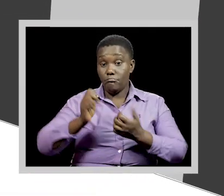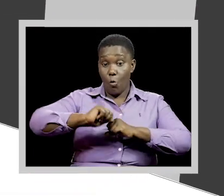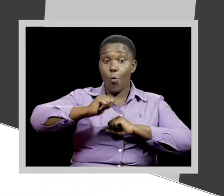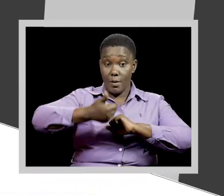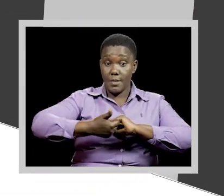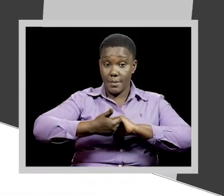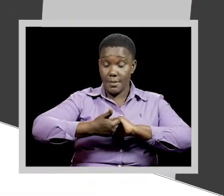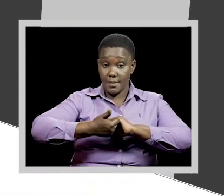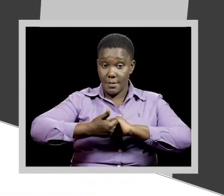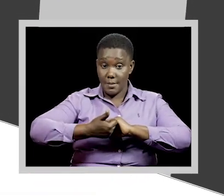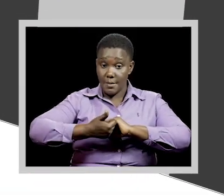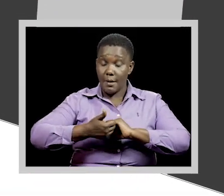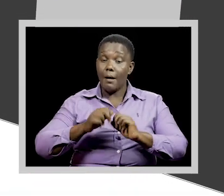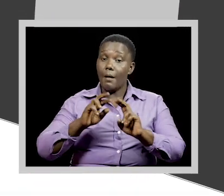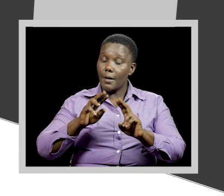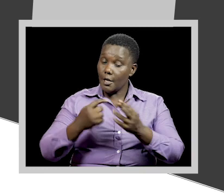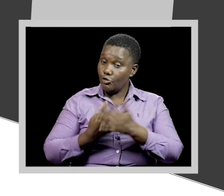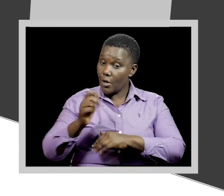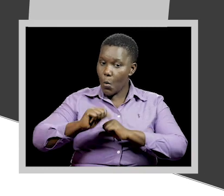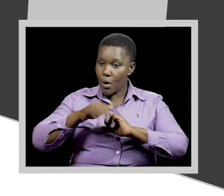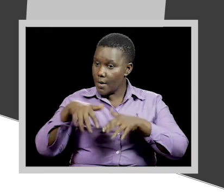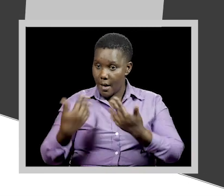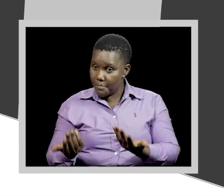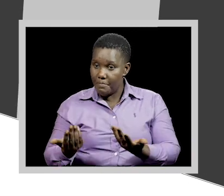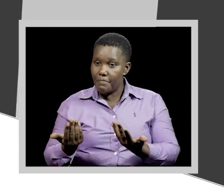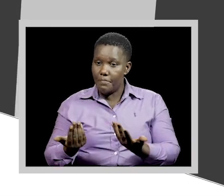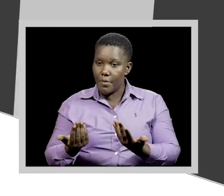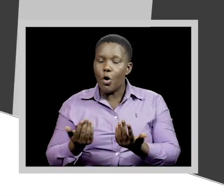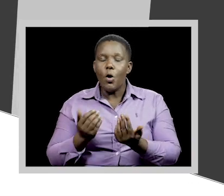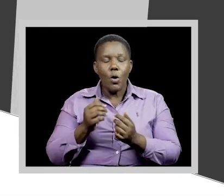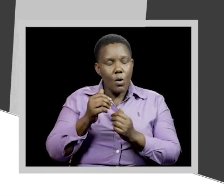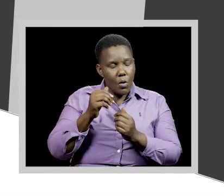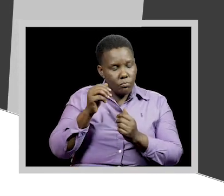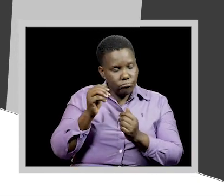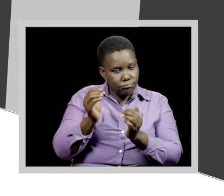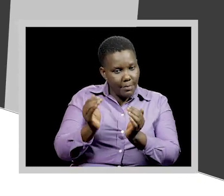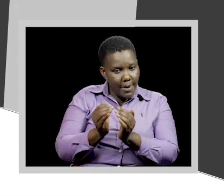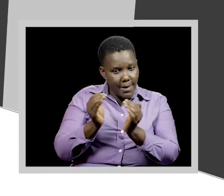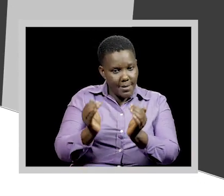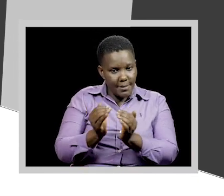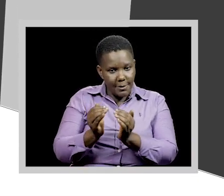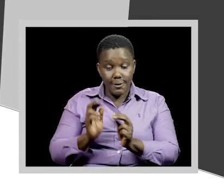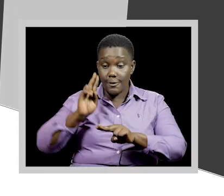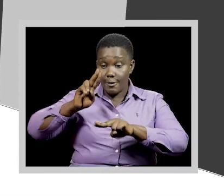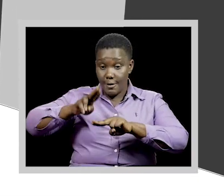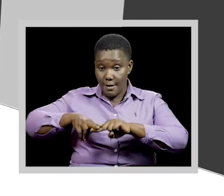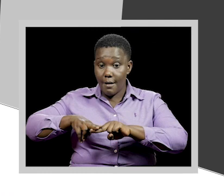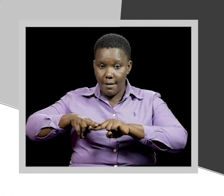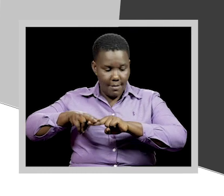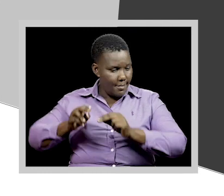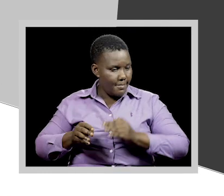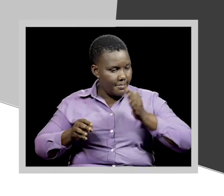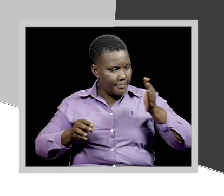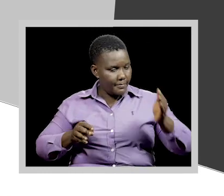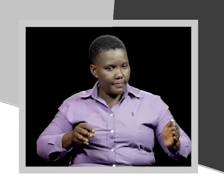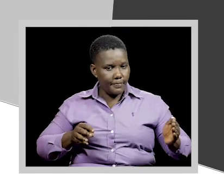advocate, or in the absence of an advocate, a guardian ad litem, shall sit